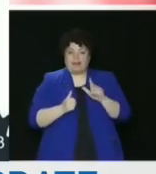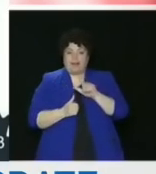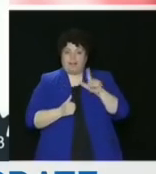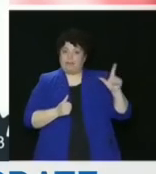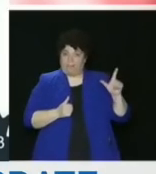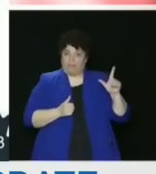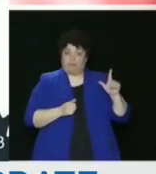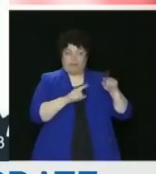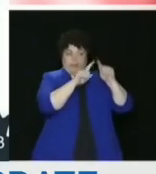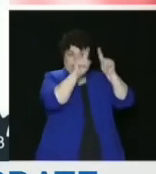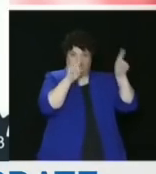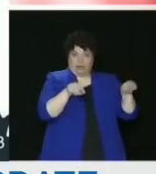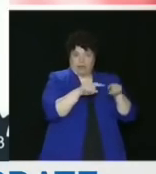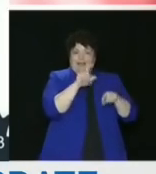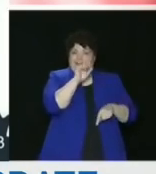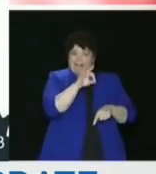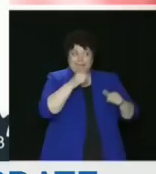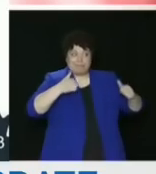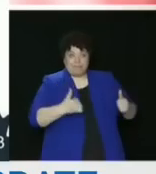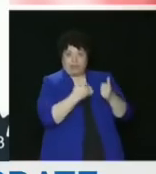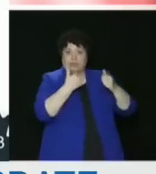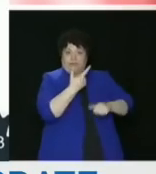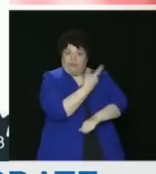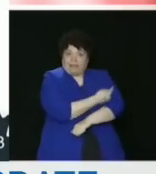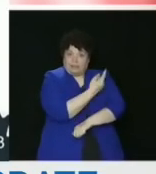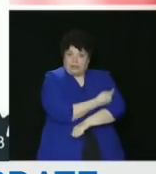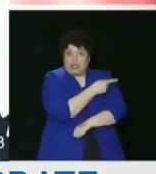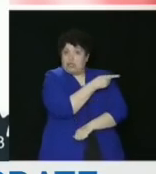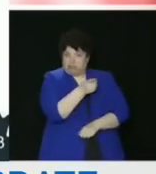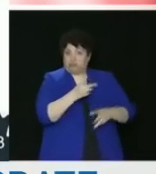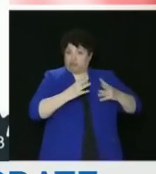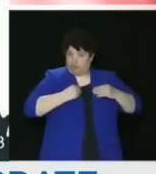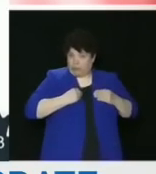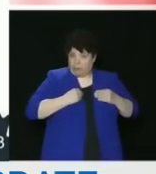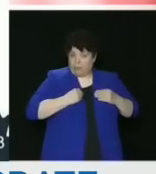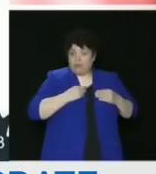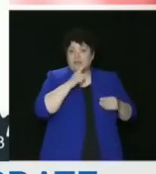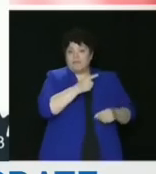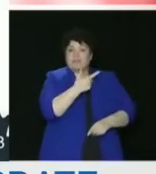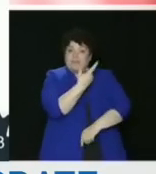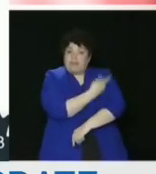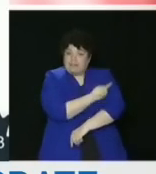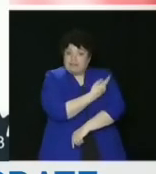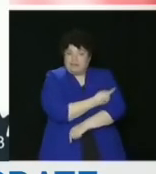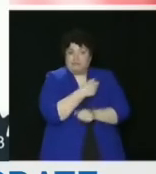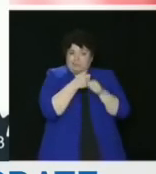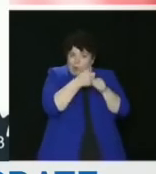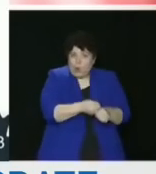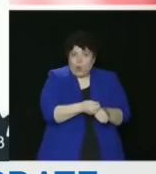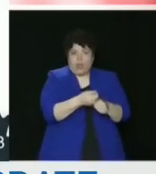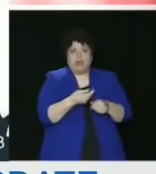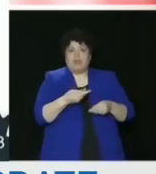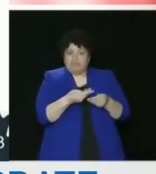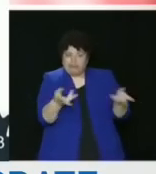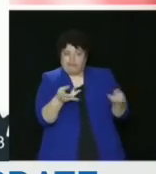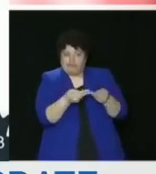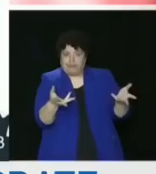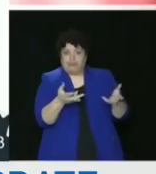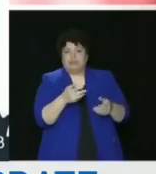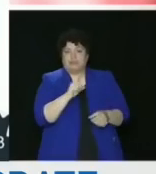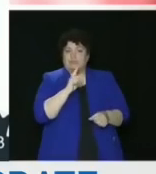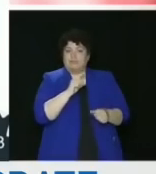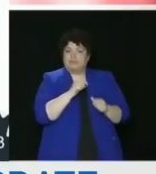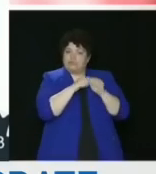left, if enough people get vaccinated, and assuming vaccine rollout proceeds as planned, by midsummer, at